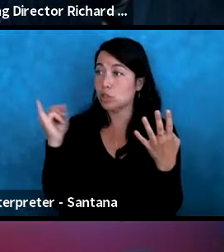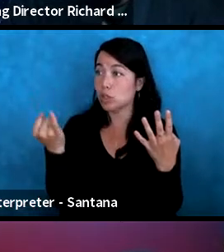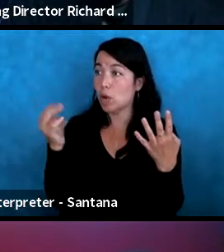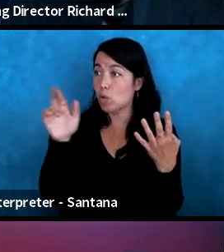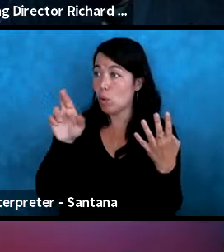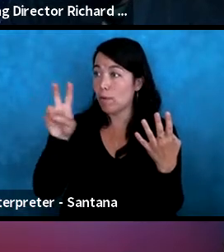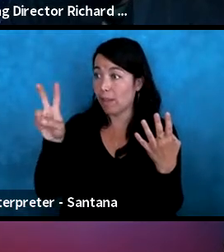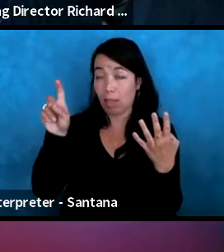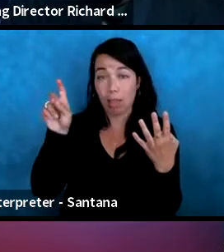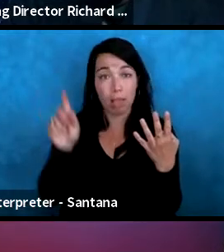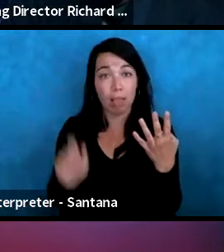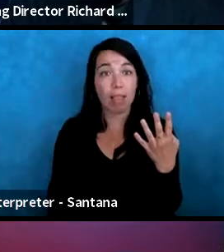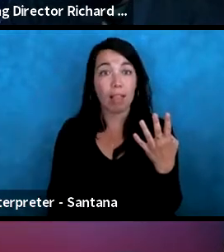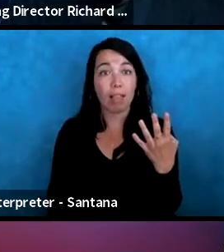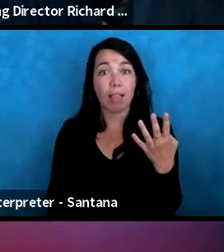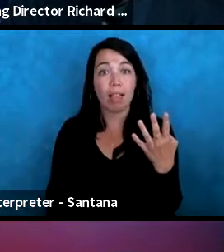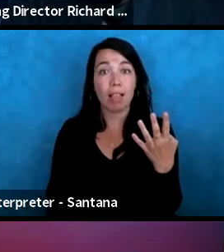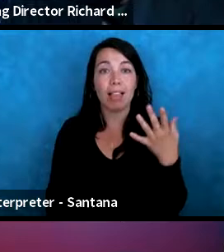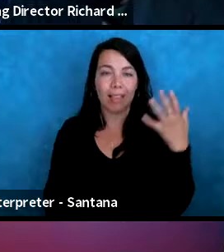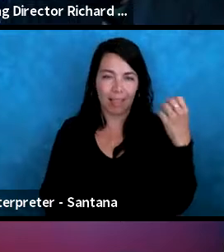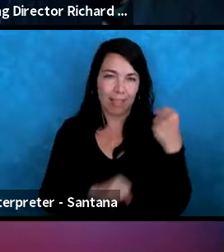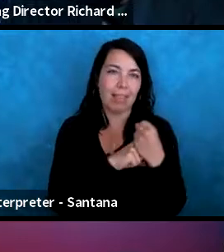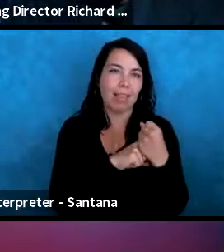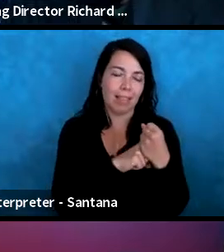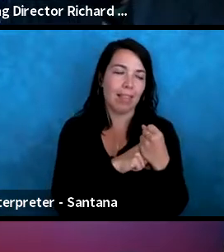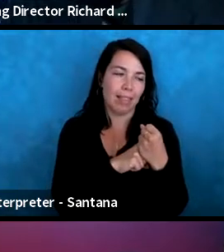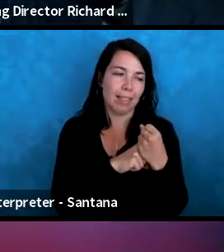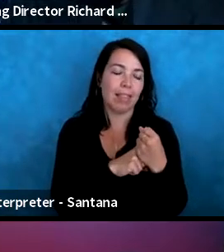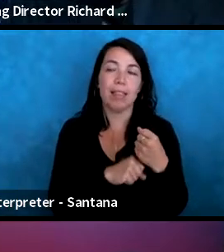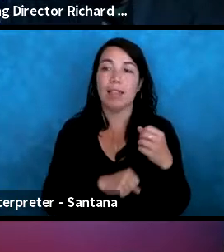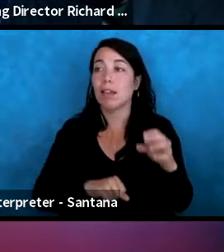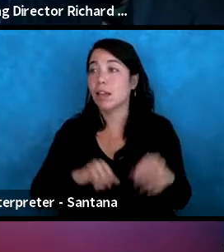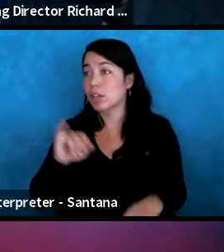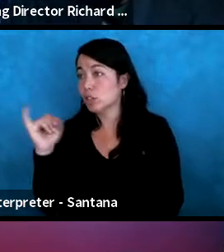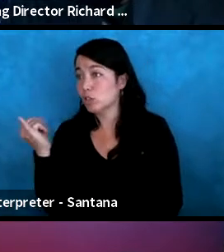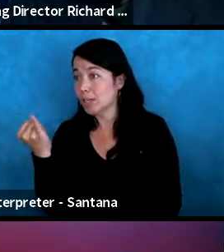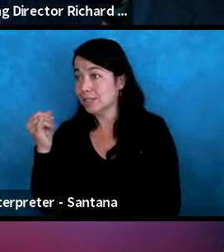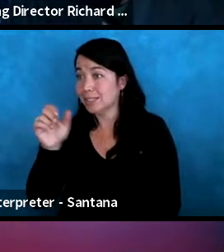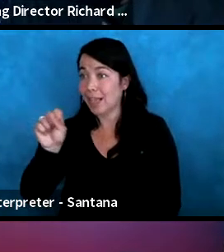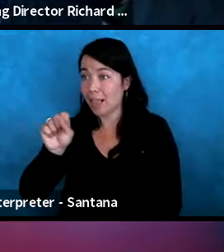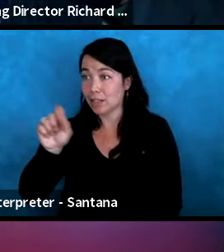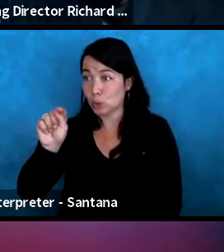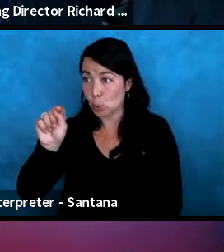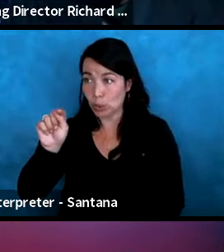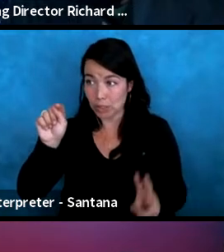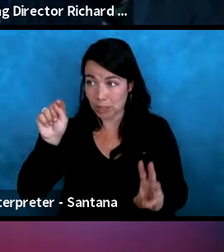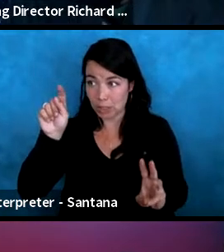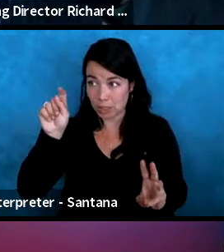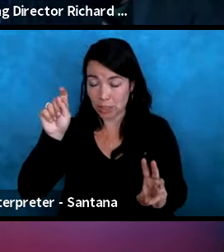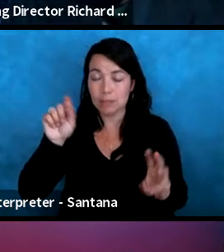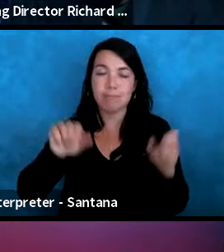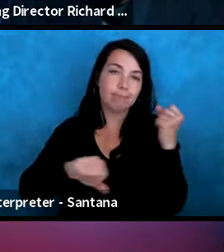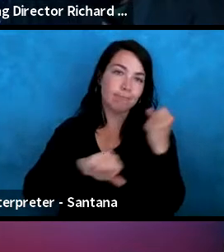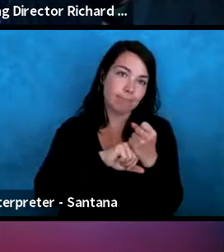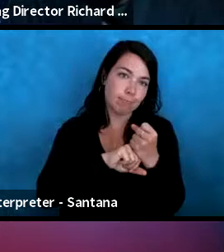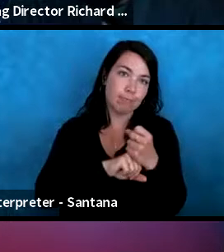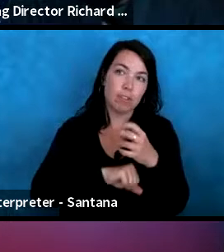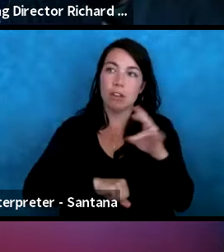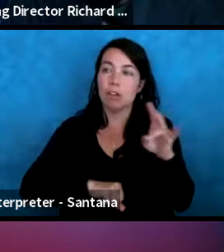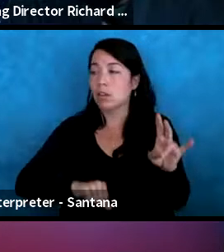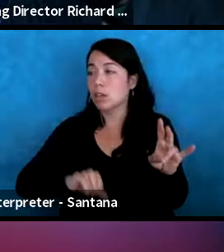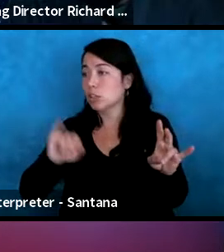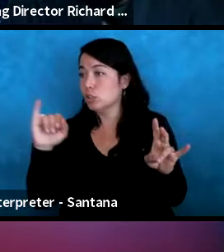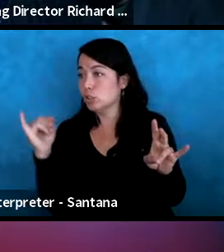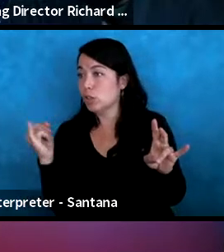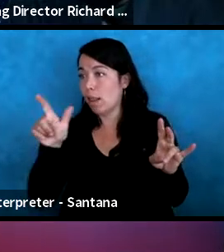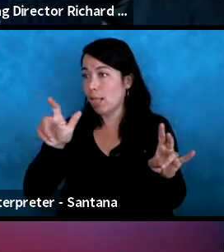Vigil? For the motion. Councilor Justin Salazar Torres? In favor. Councilor John